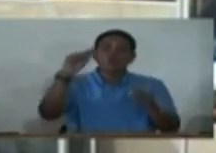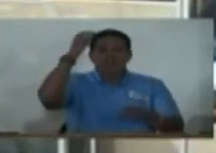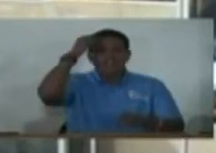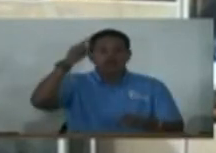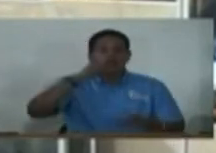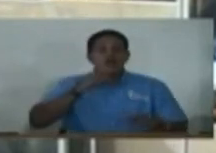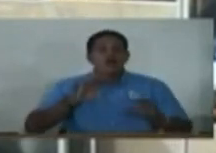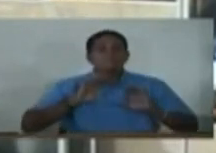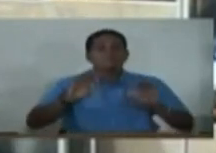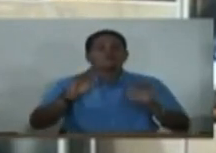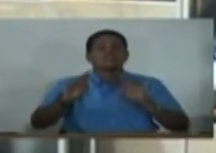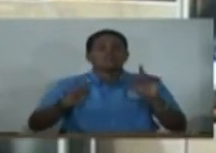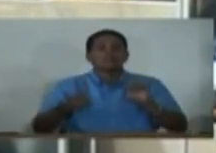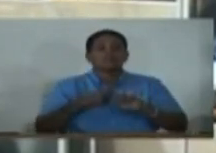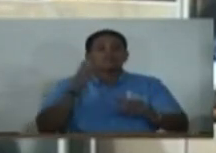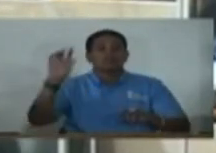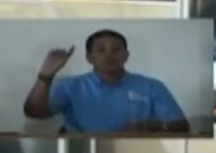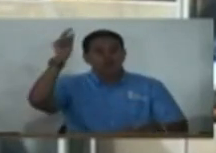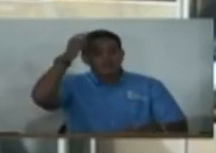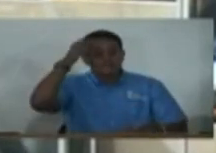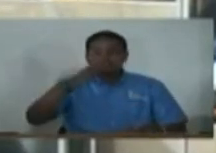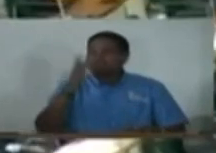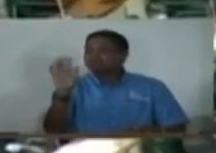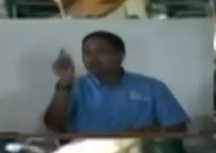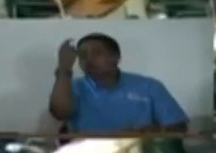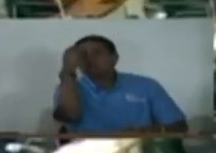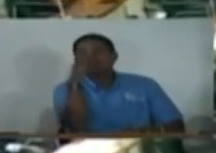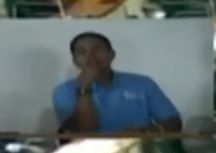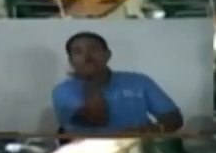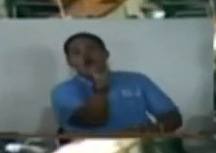people away from their government.